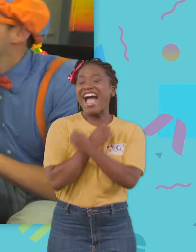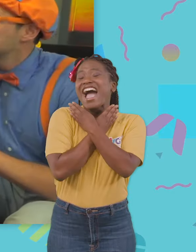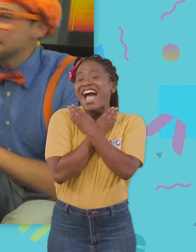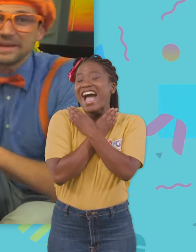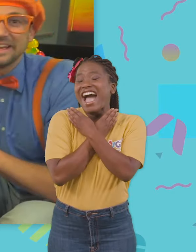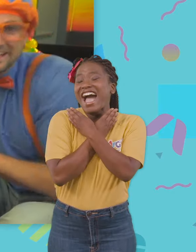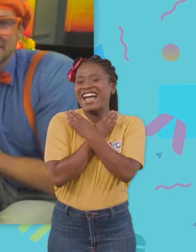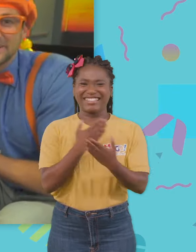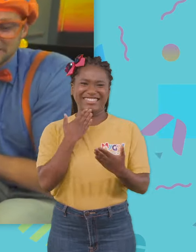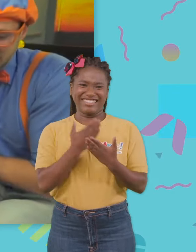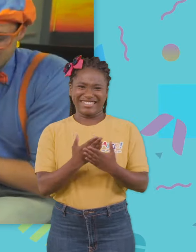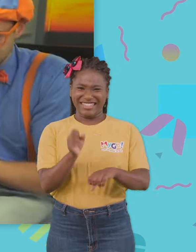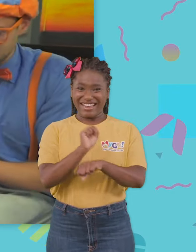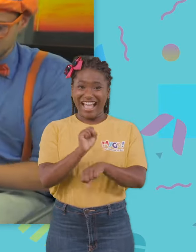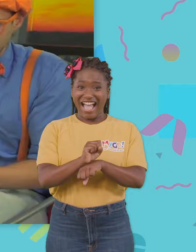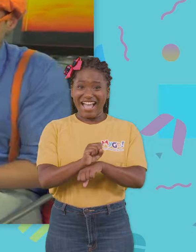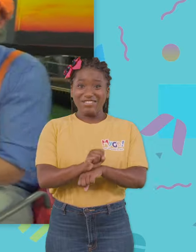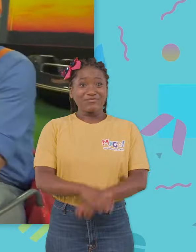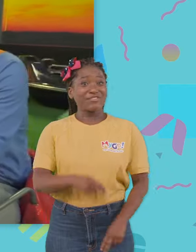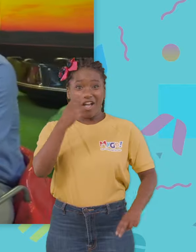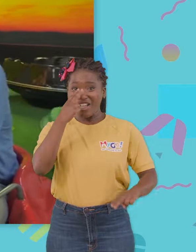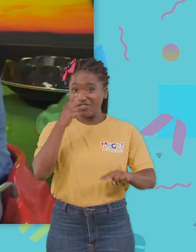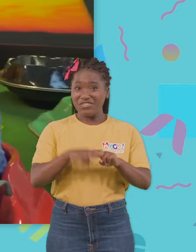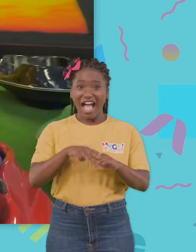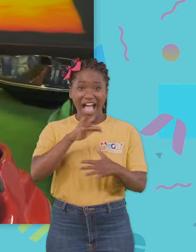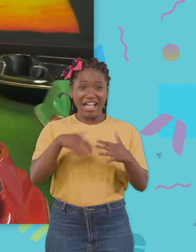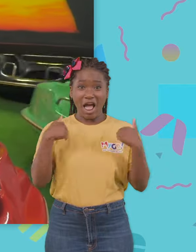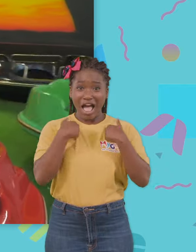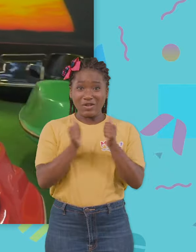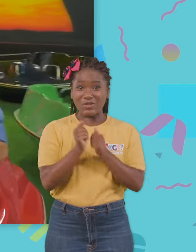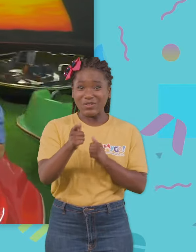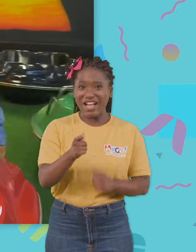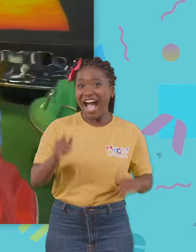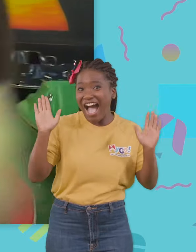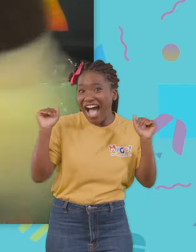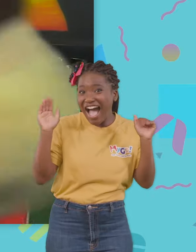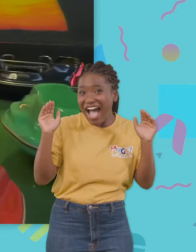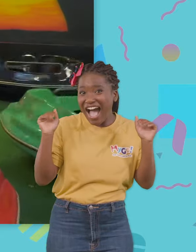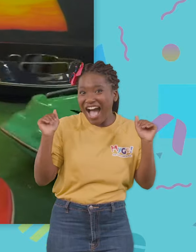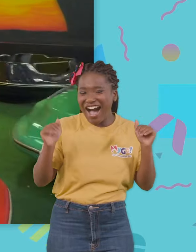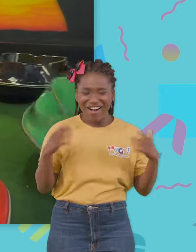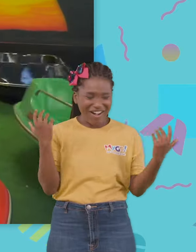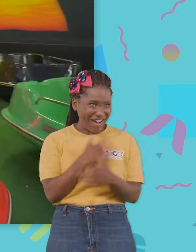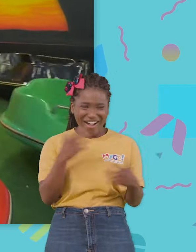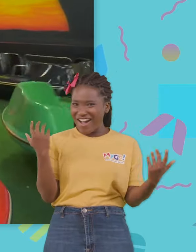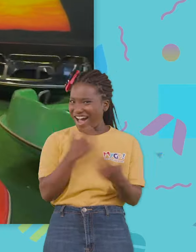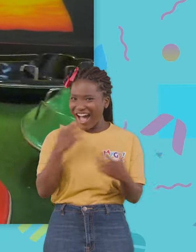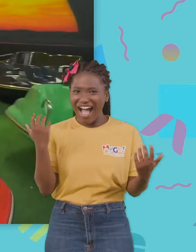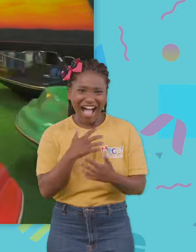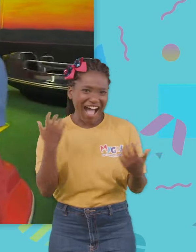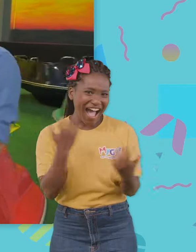B-L-I-P-P-I, Blippi. Good job. Well, fun hanging out with animals with you. Bye-bye. Whoa!